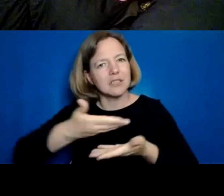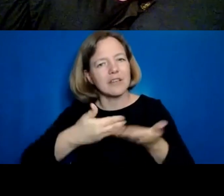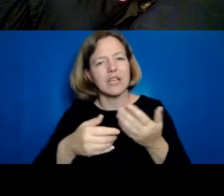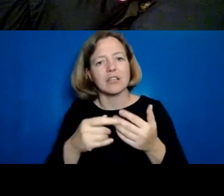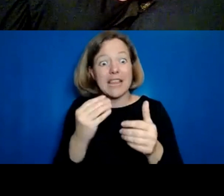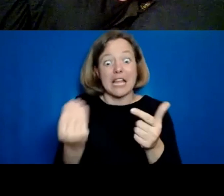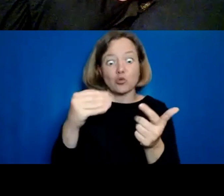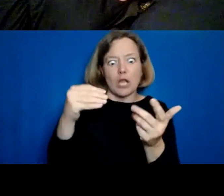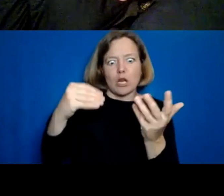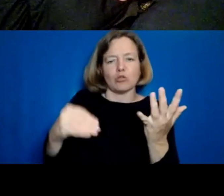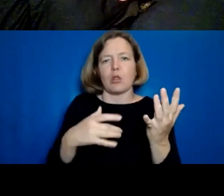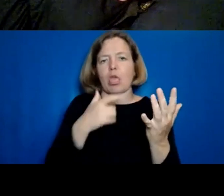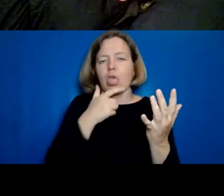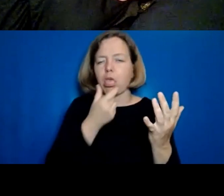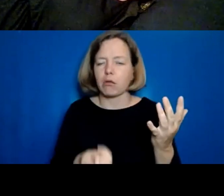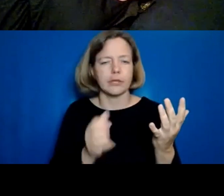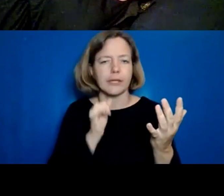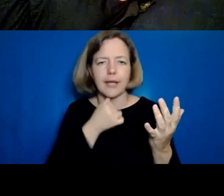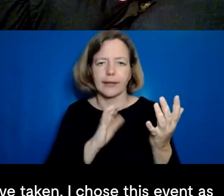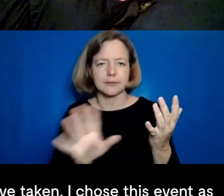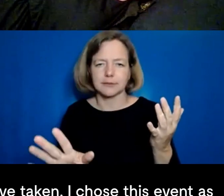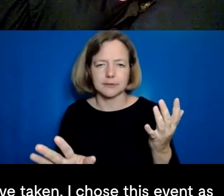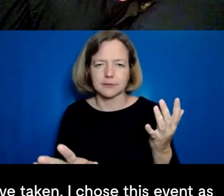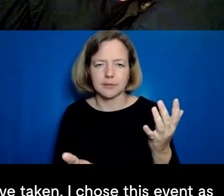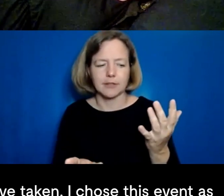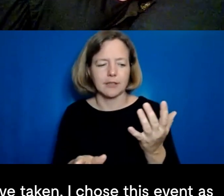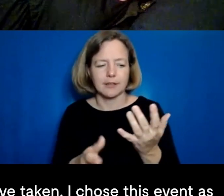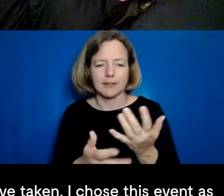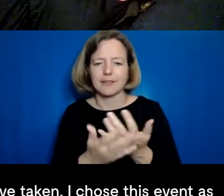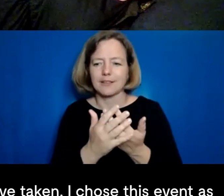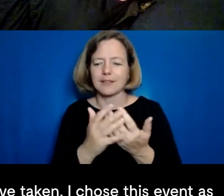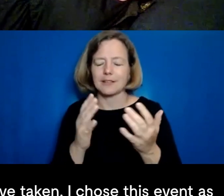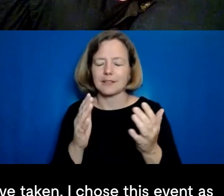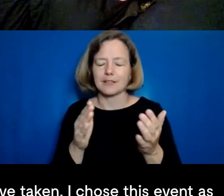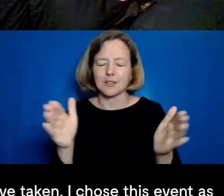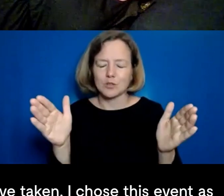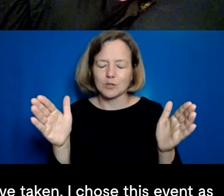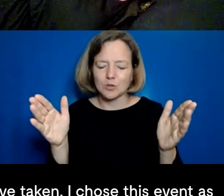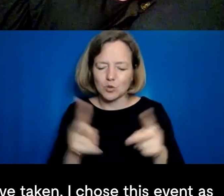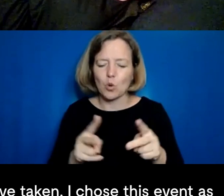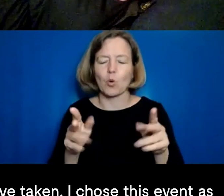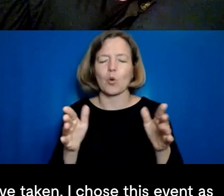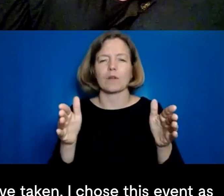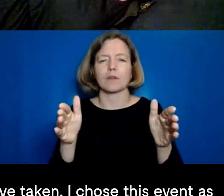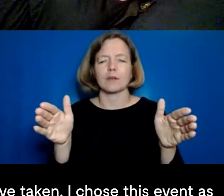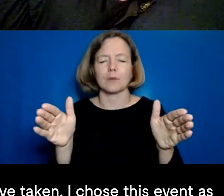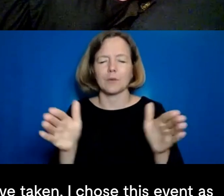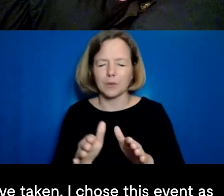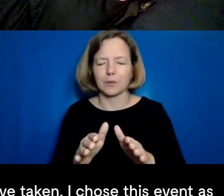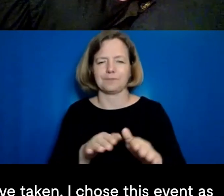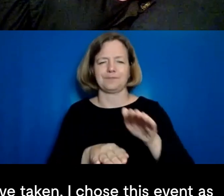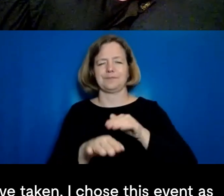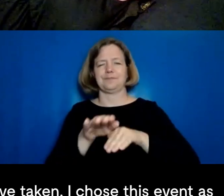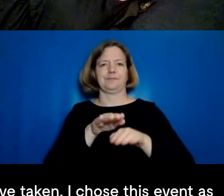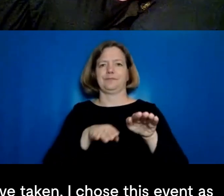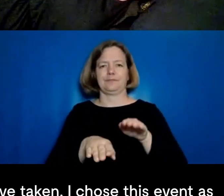things. So that's been my challenge too, is just like for this medical leave I've taken, I chose